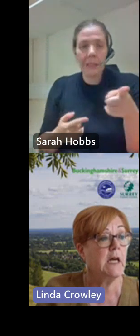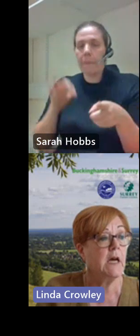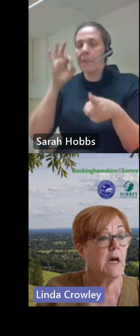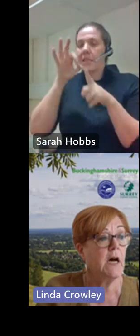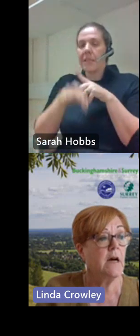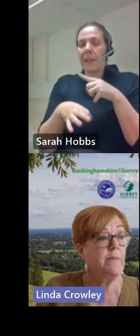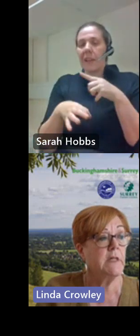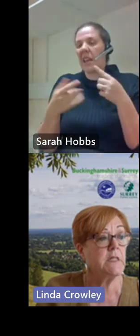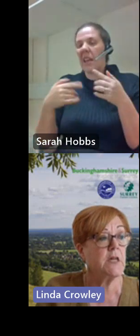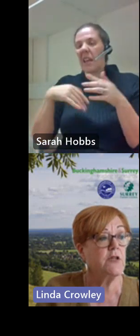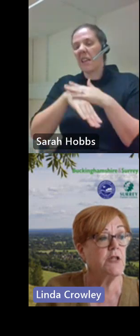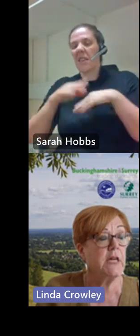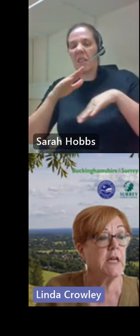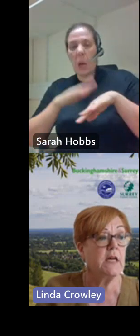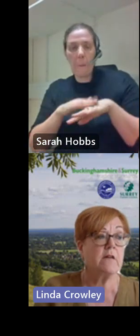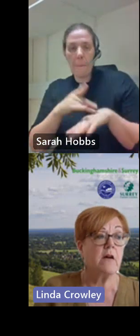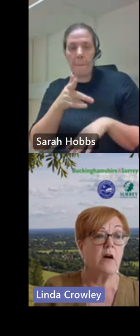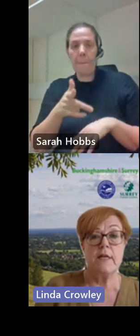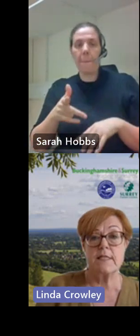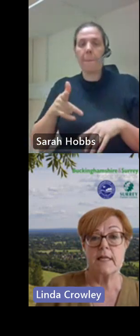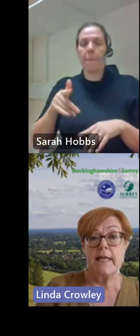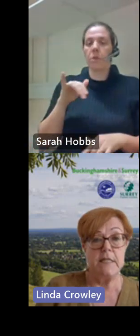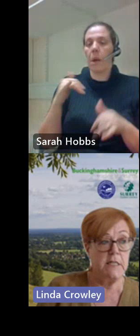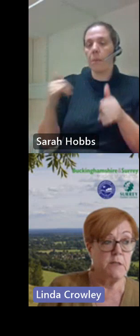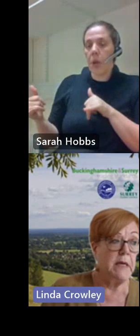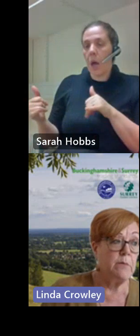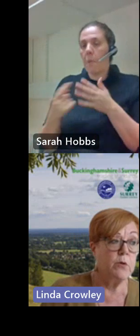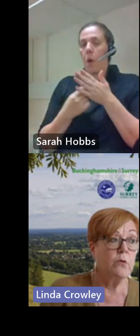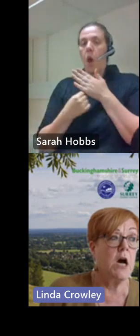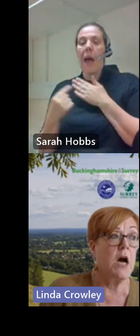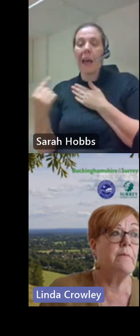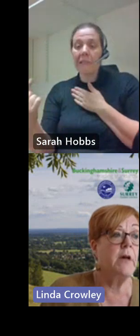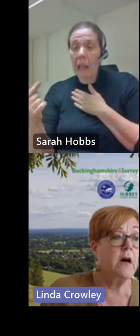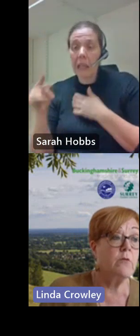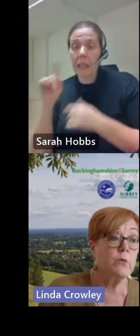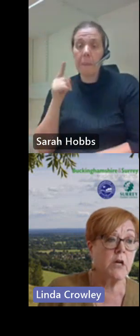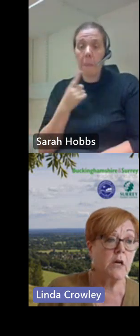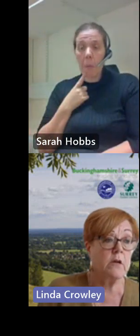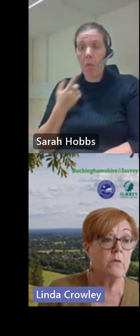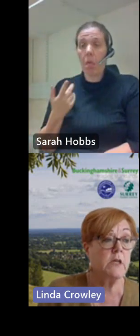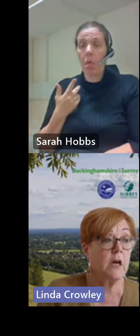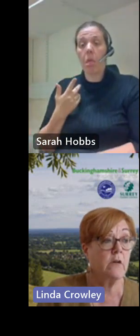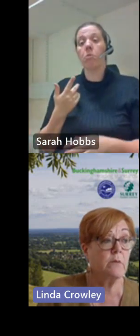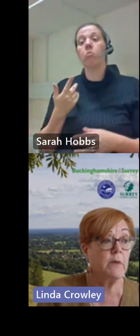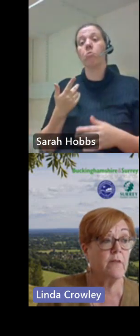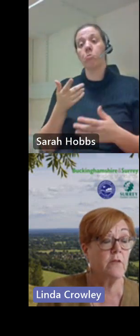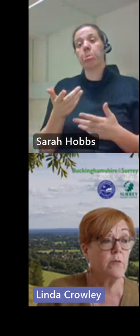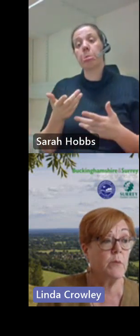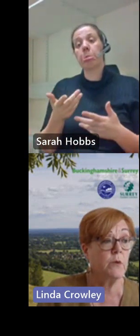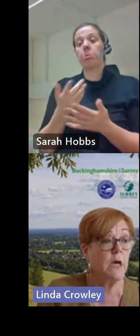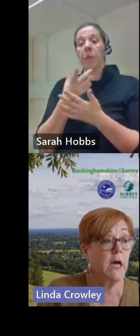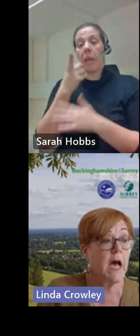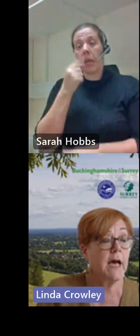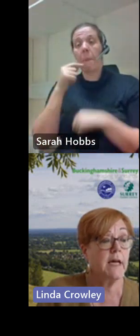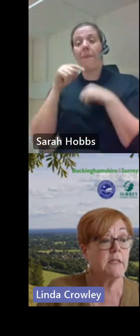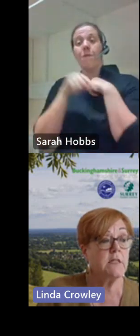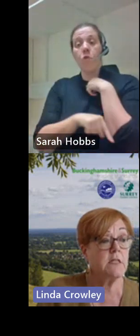time. Socially isolated people are also, you know, can be